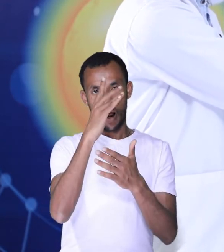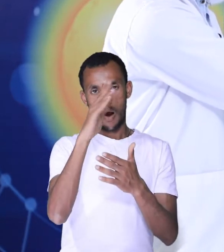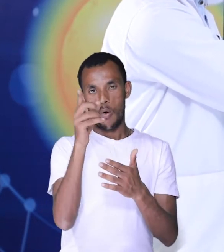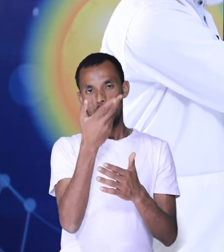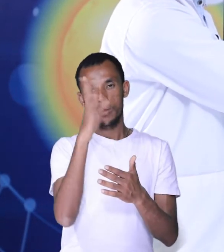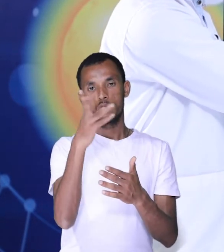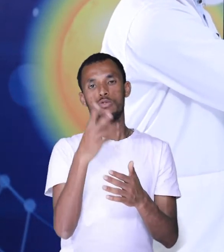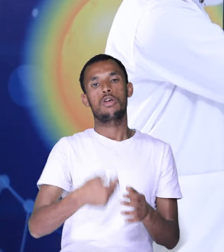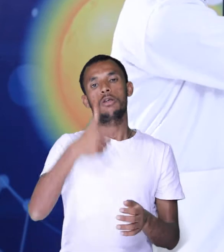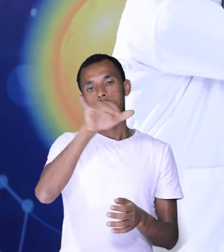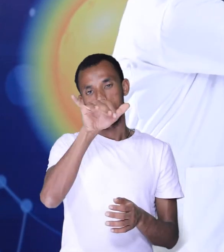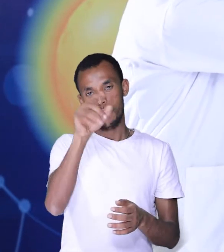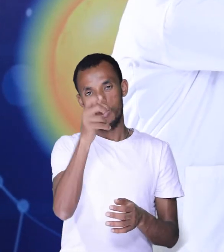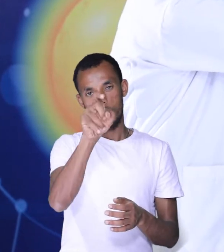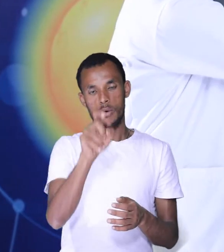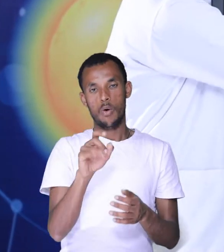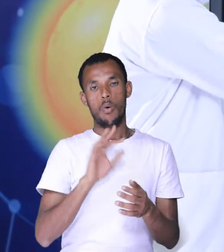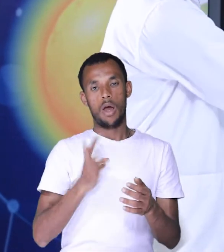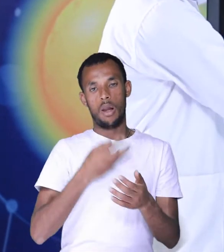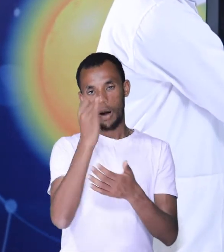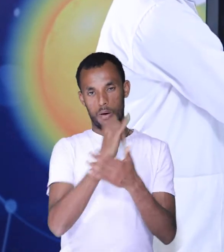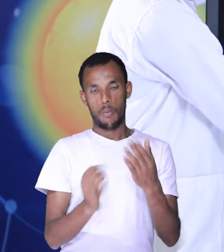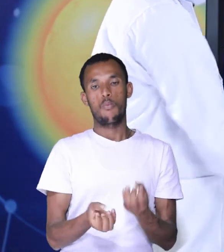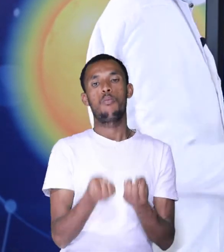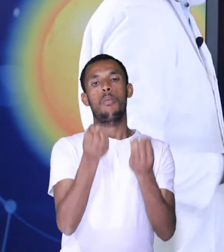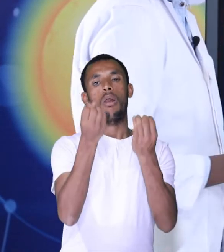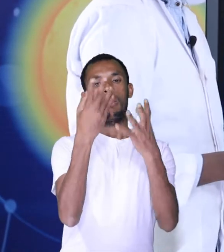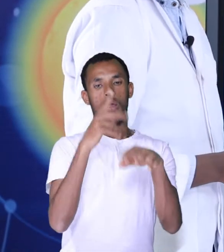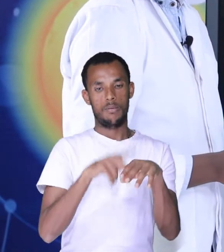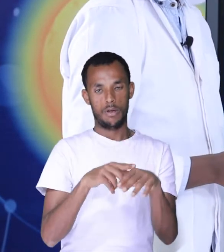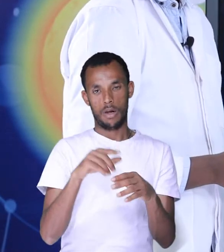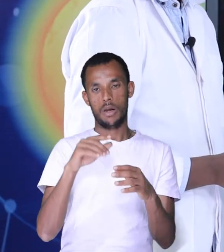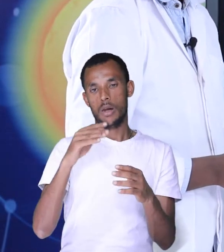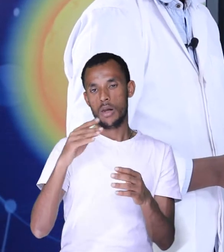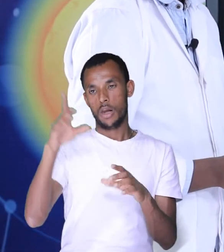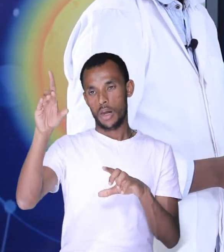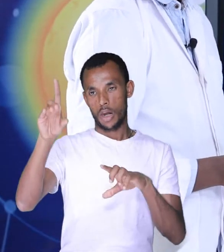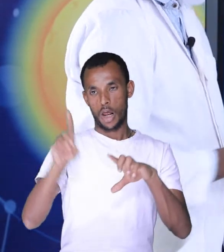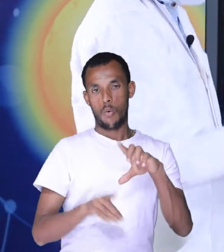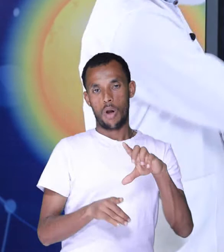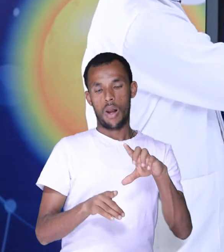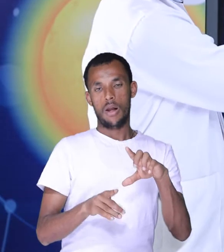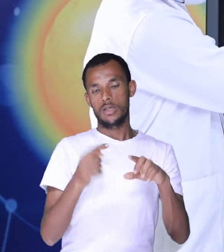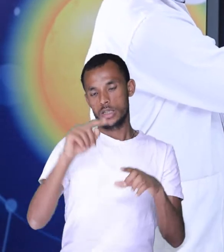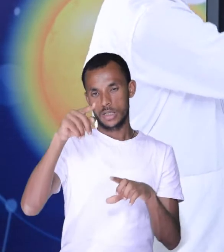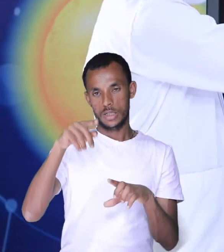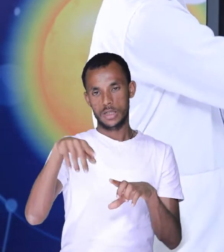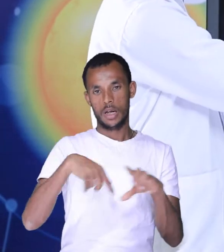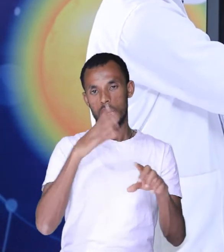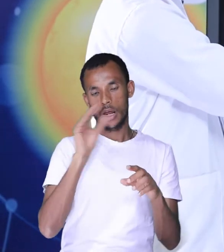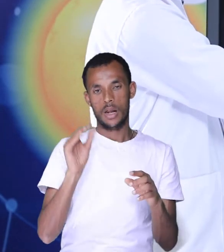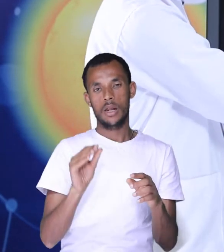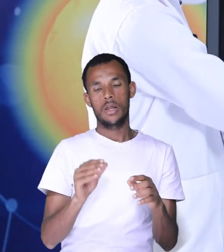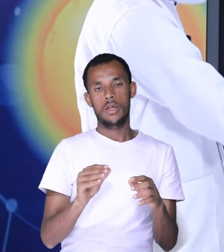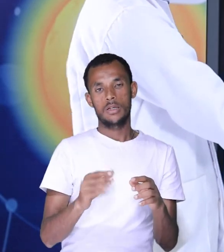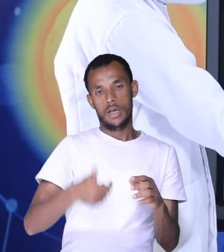half. So we can draw infinitely many diagonals on the circle, and every half coincides with